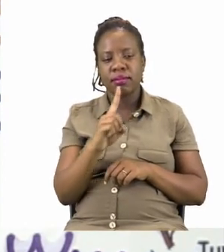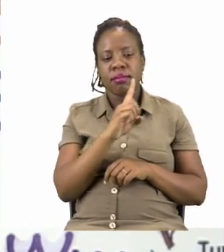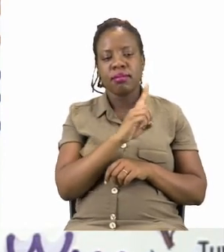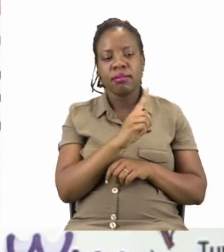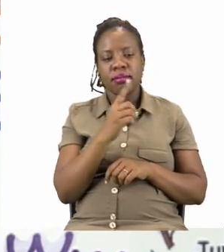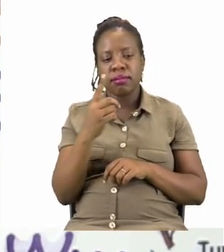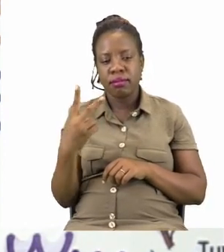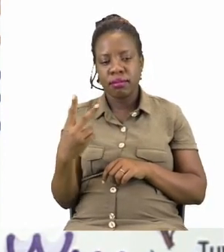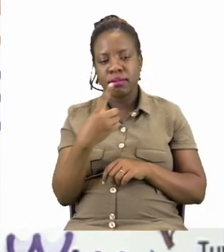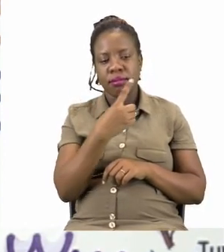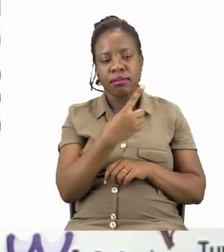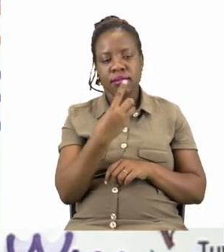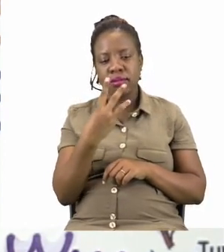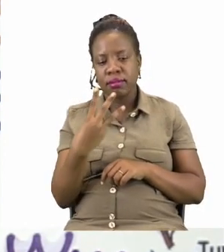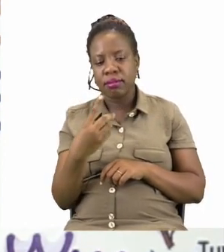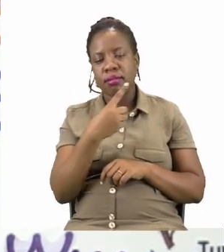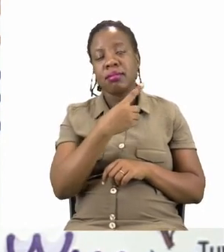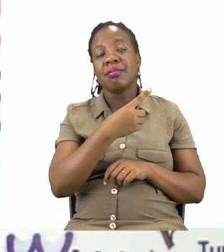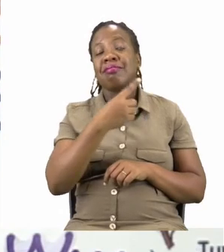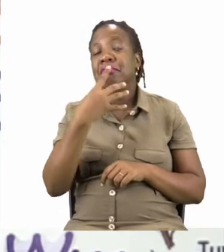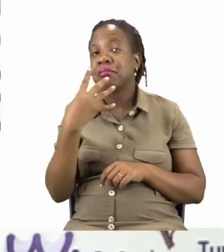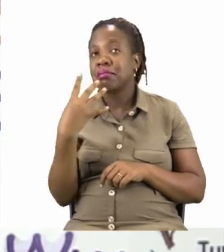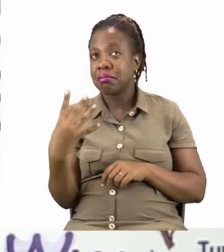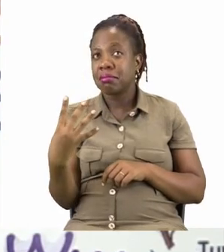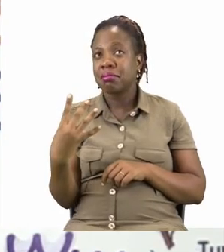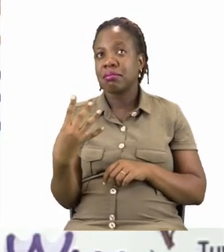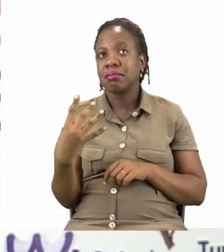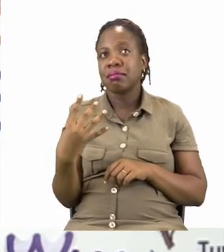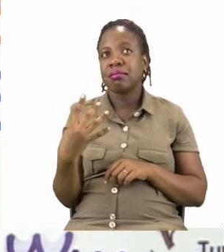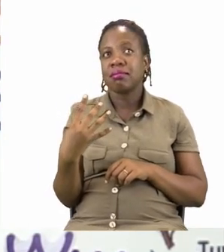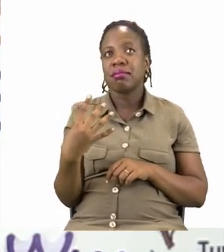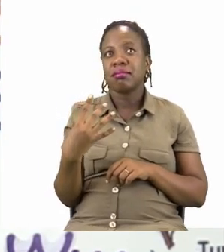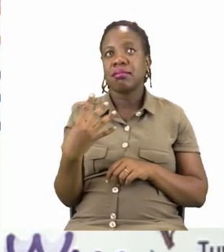11, 12, 13,